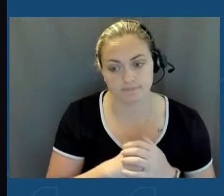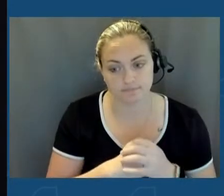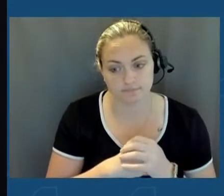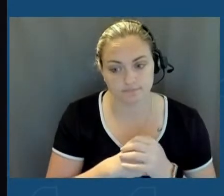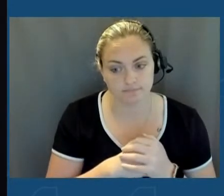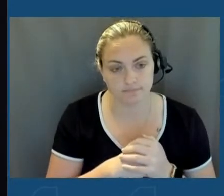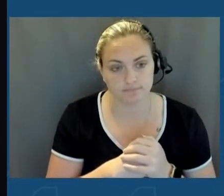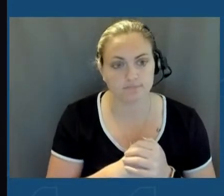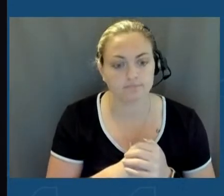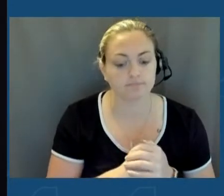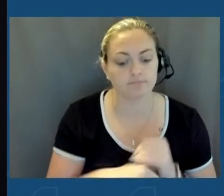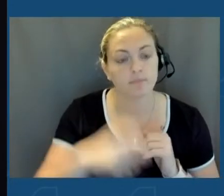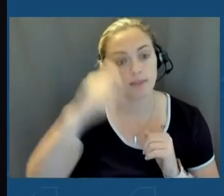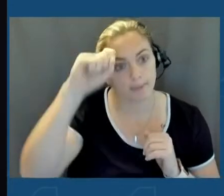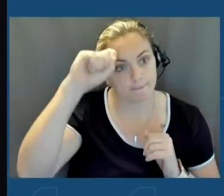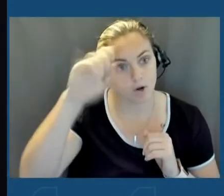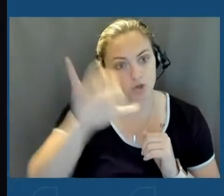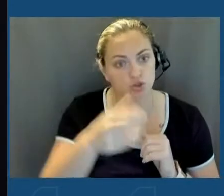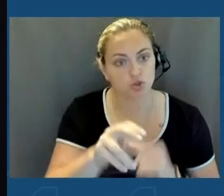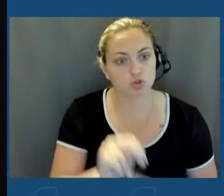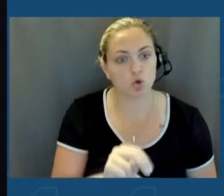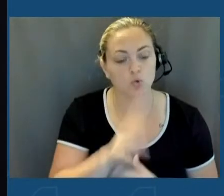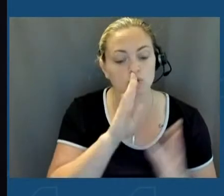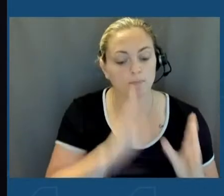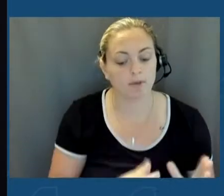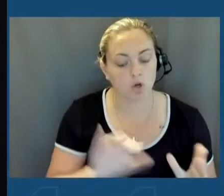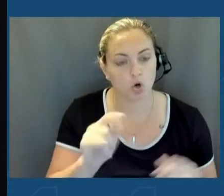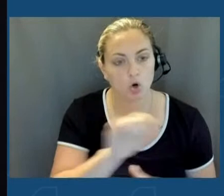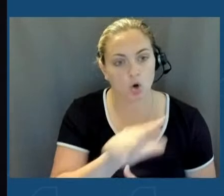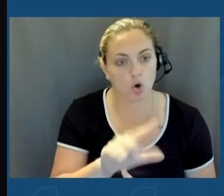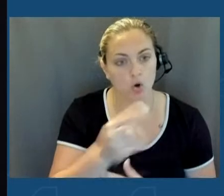And the Bronx's own Speaker Carl Hastie has joined us.